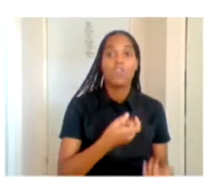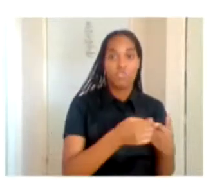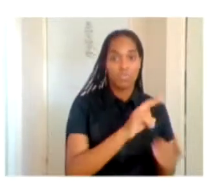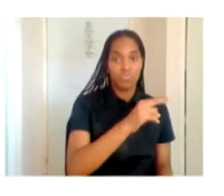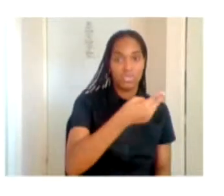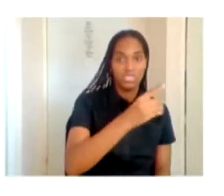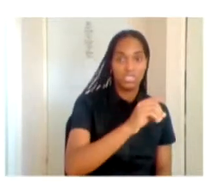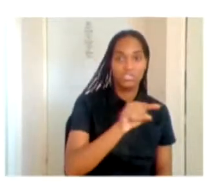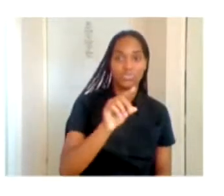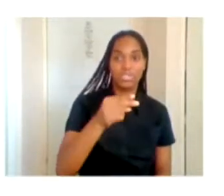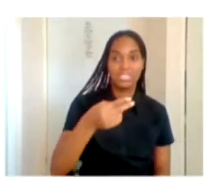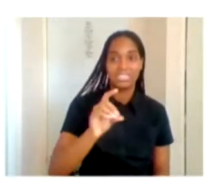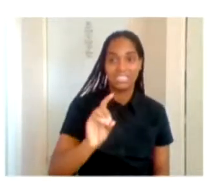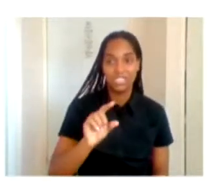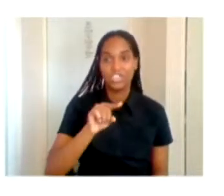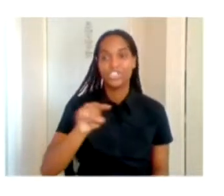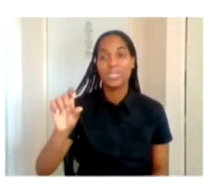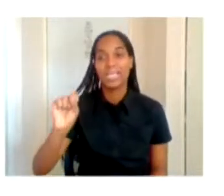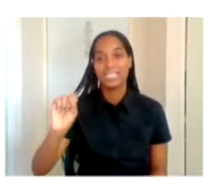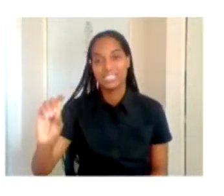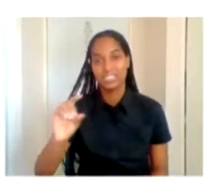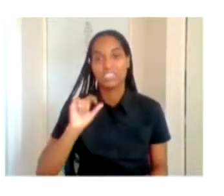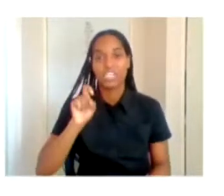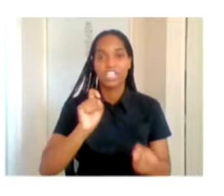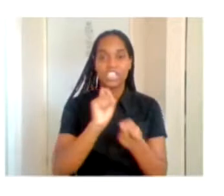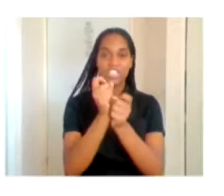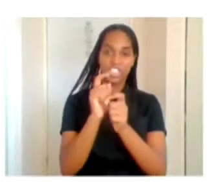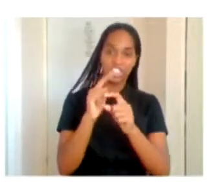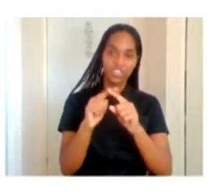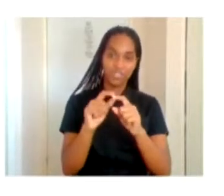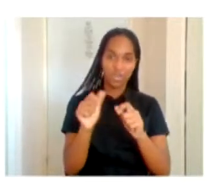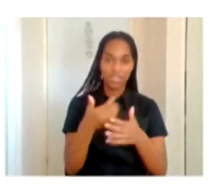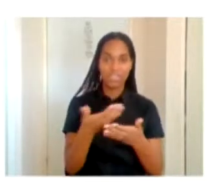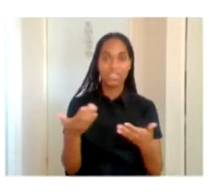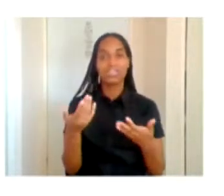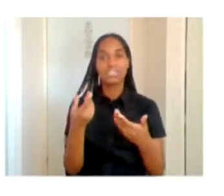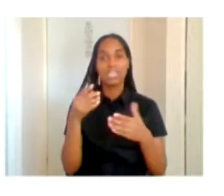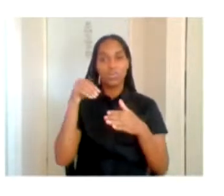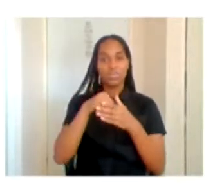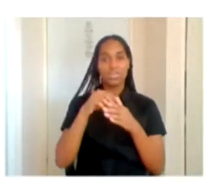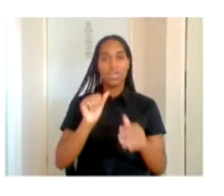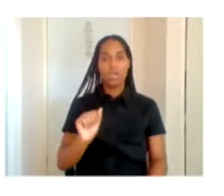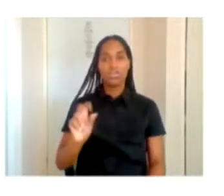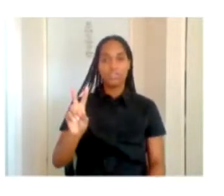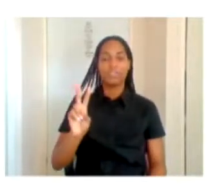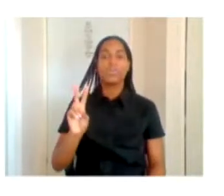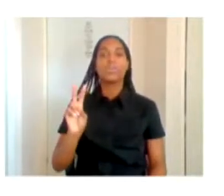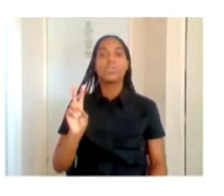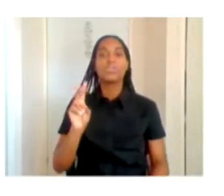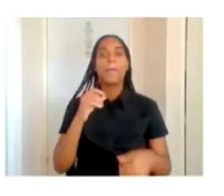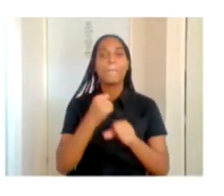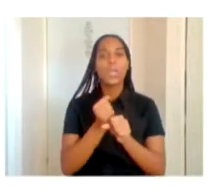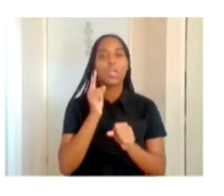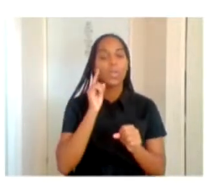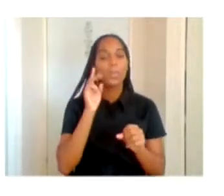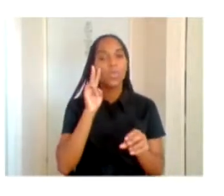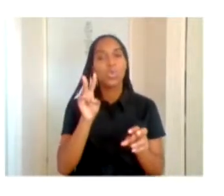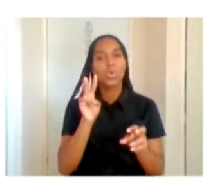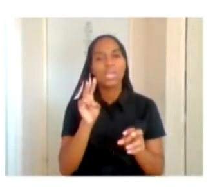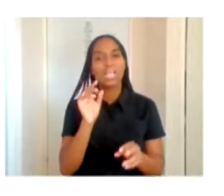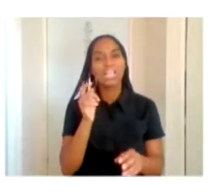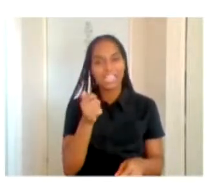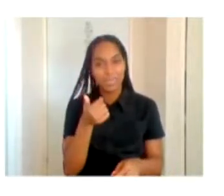can also change a variety of other parameters within the audio and video to make them look relatively the same. They're not